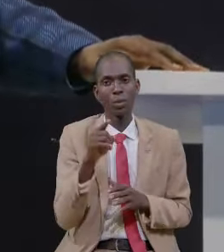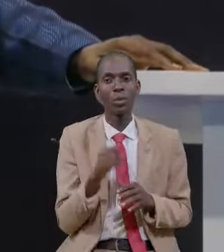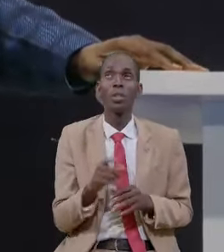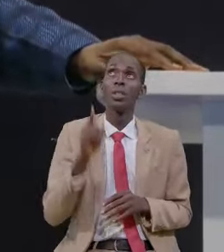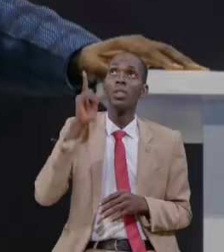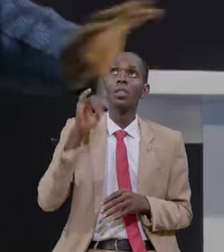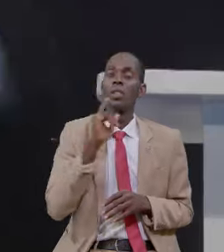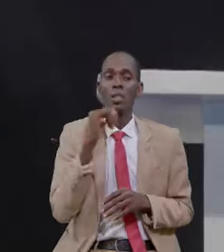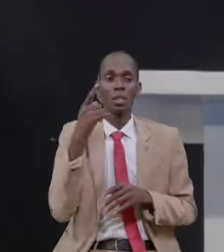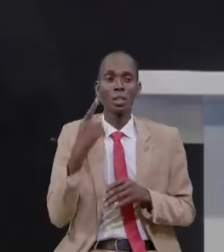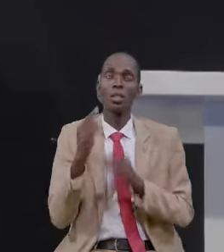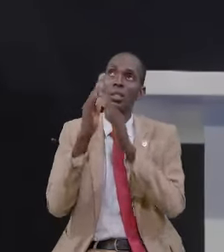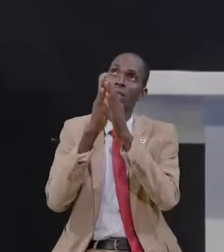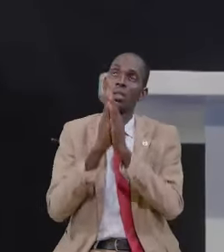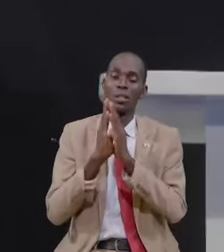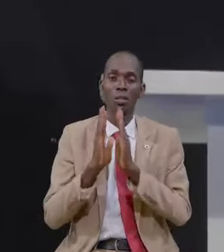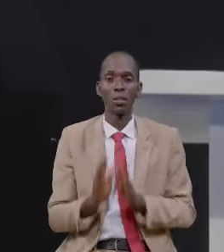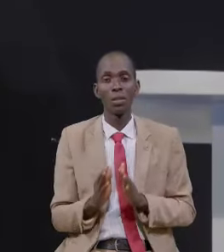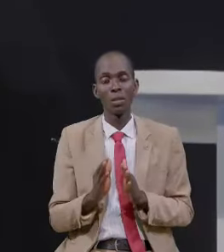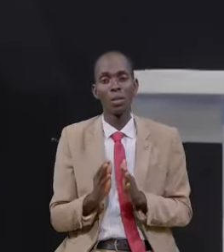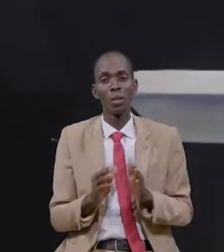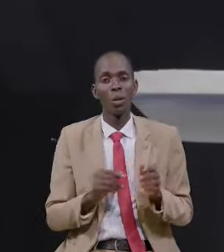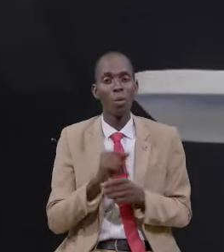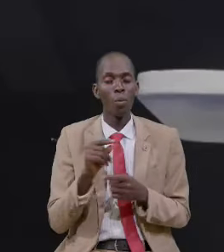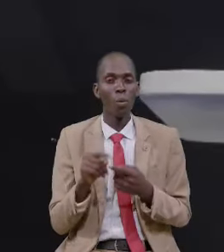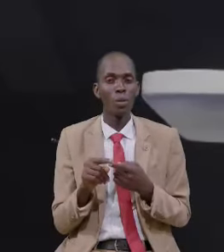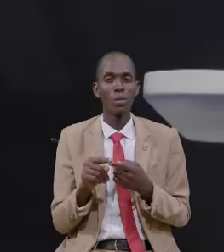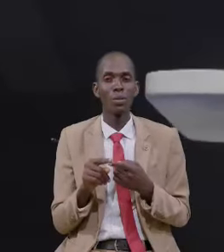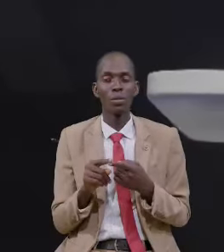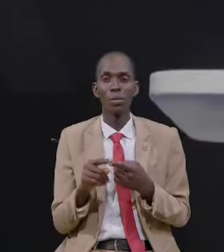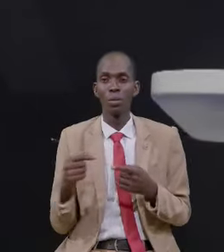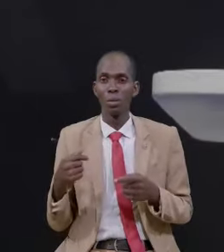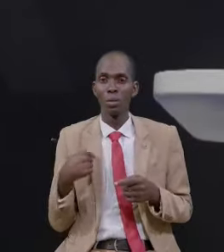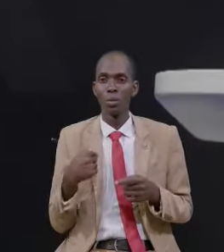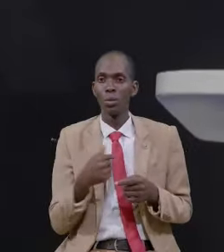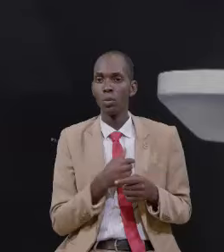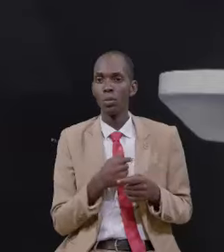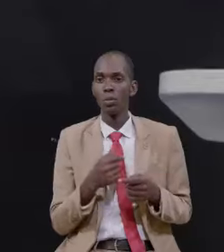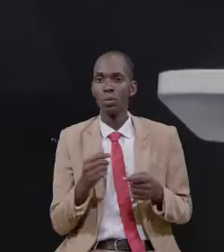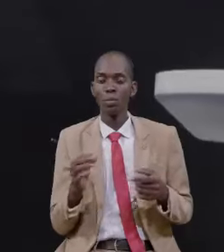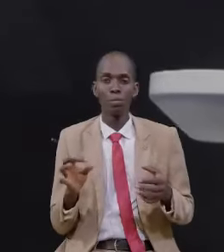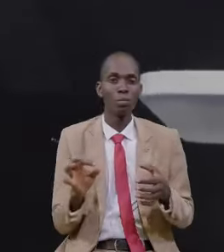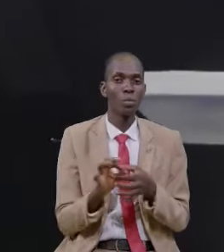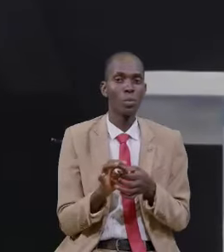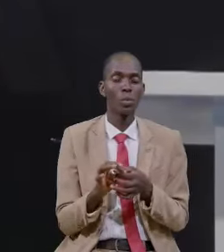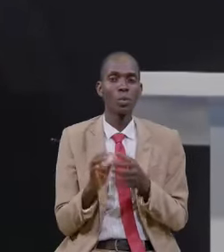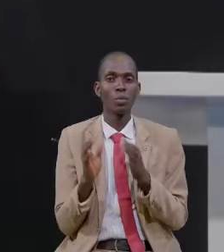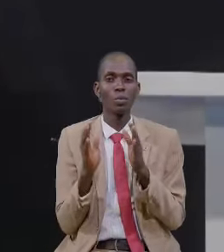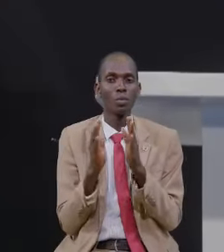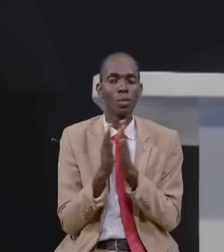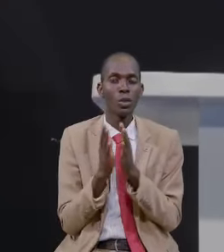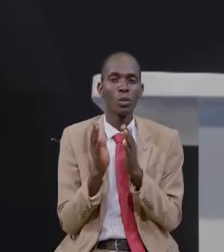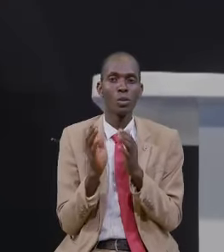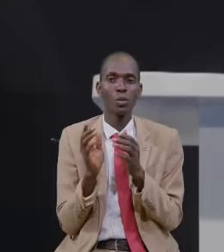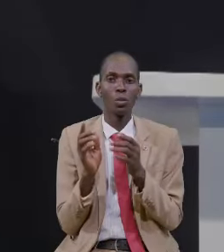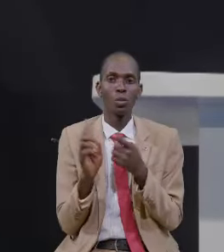intercessor. When you join your weak prayer, zero prayer, to him